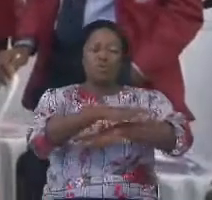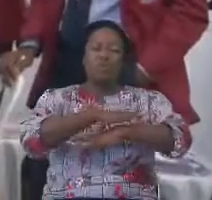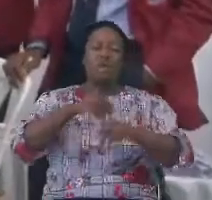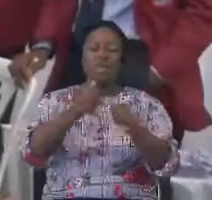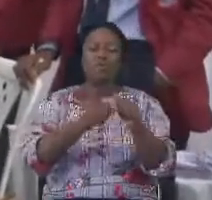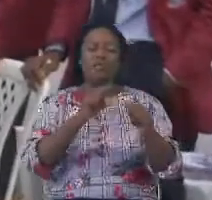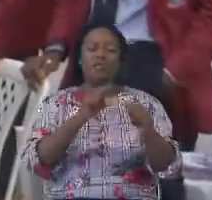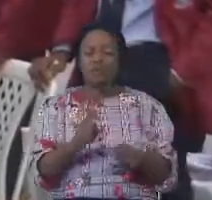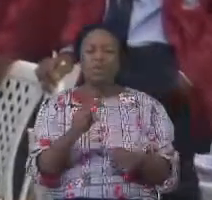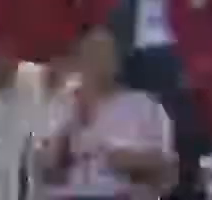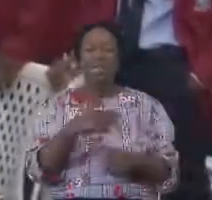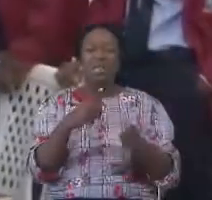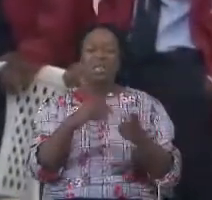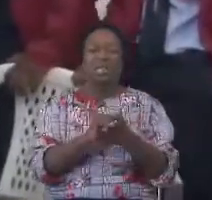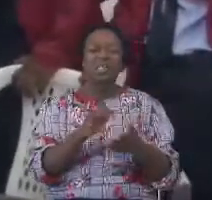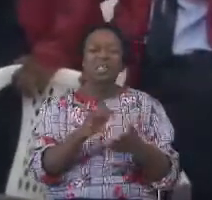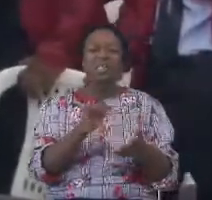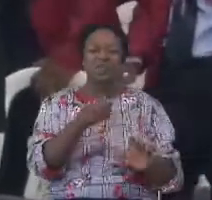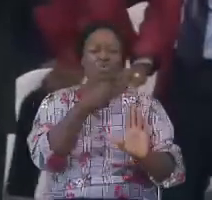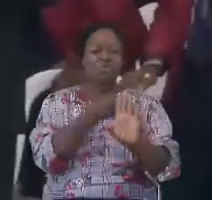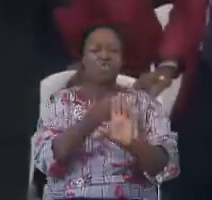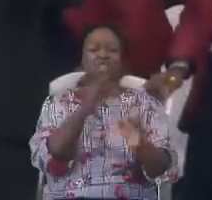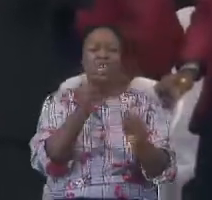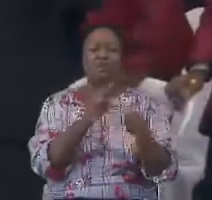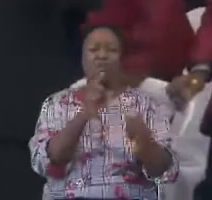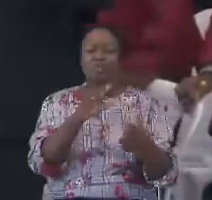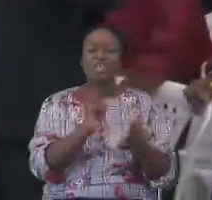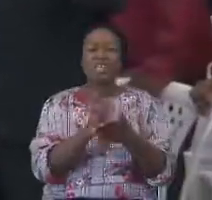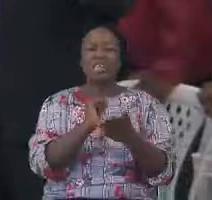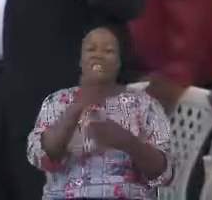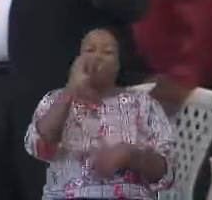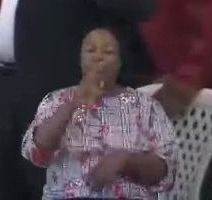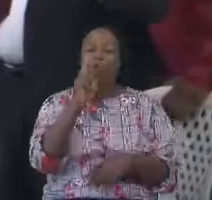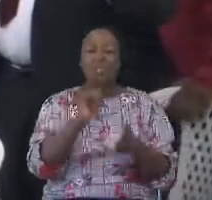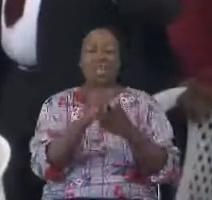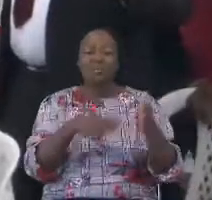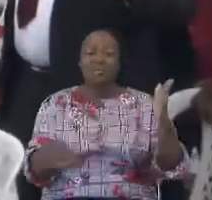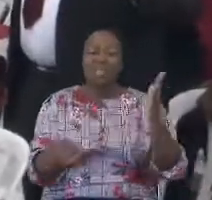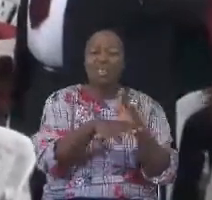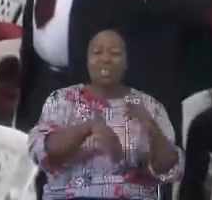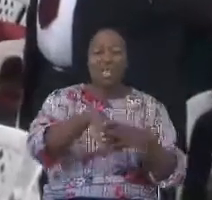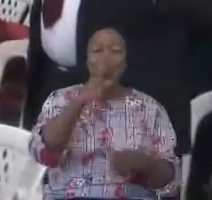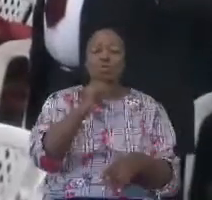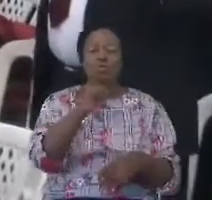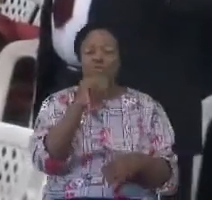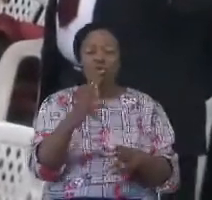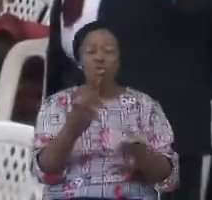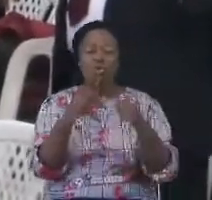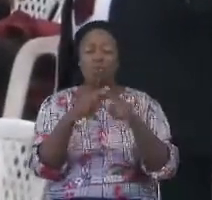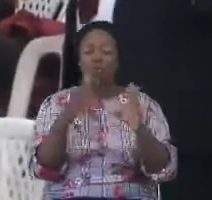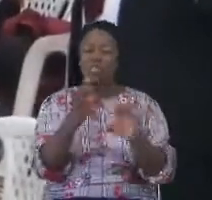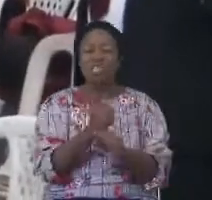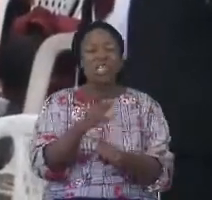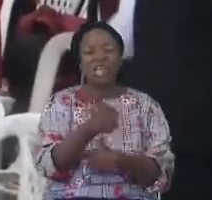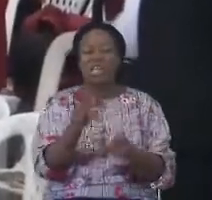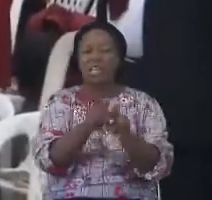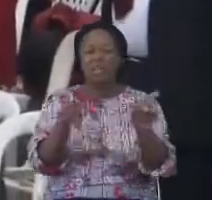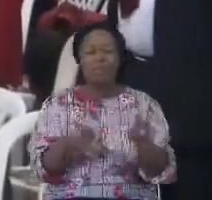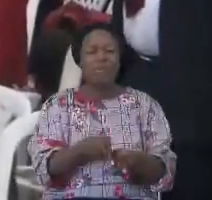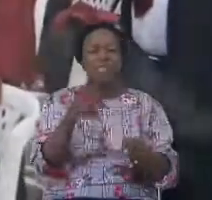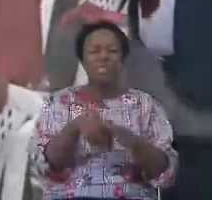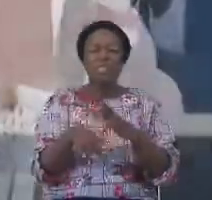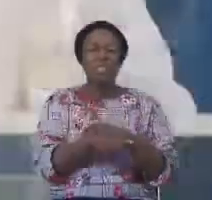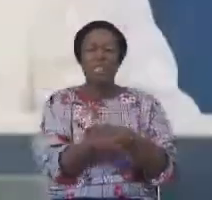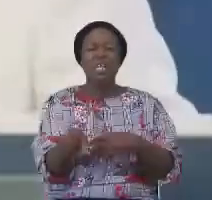pray lord your face everyone around shield everyone that that evil one that has been cast